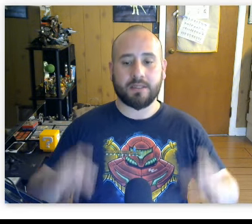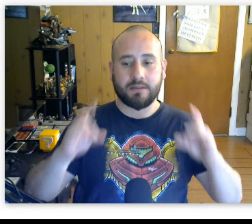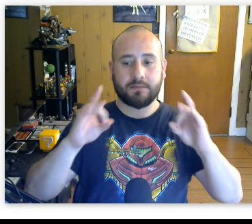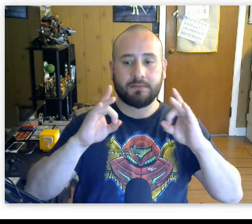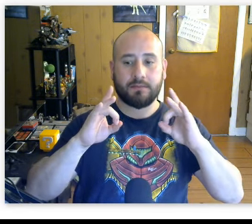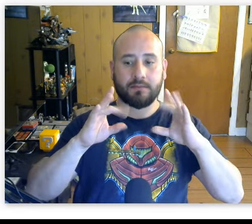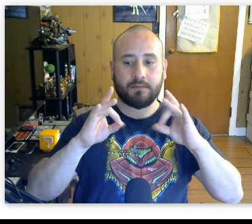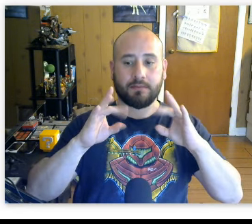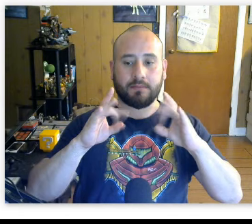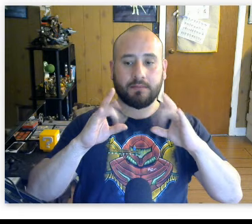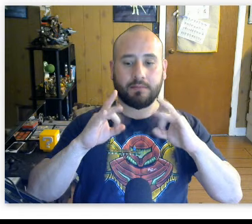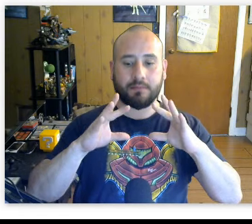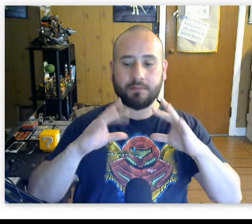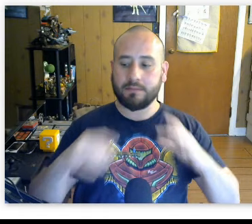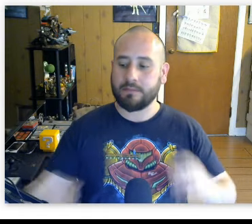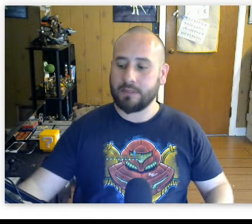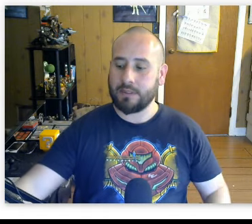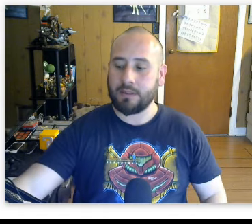Starbucks.